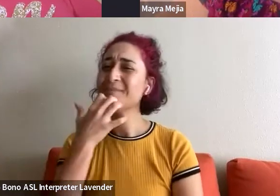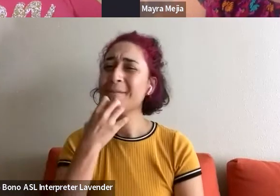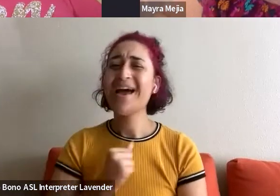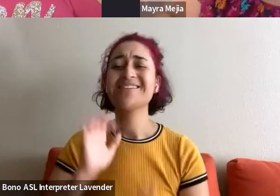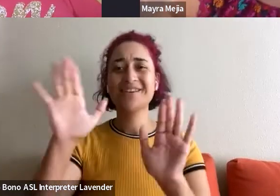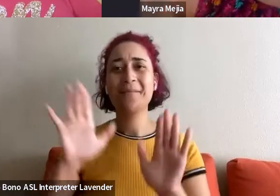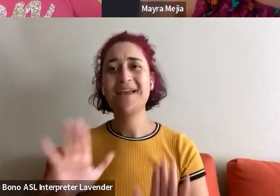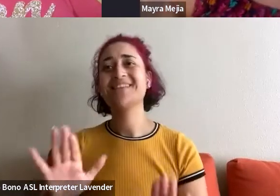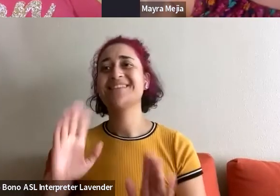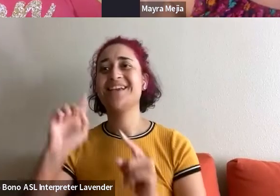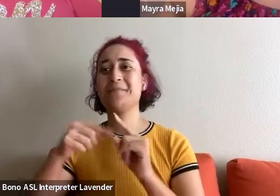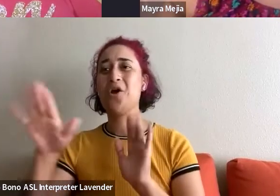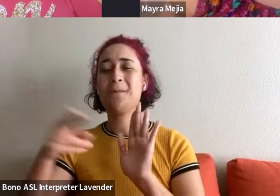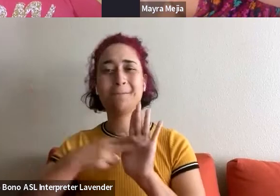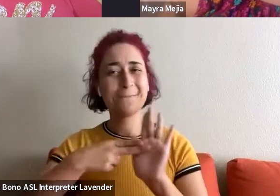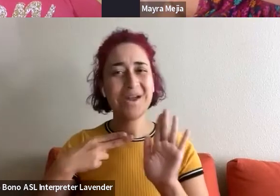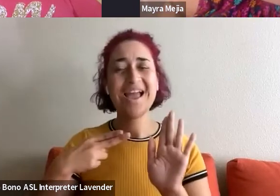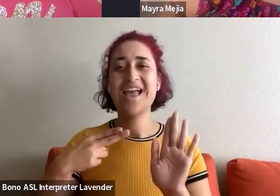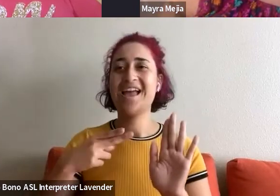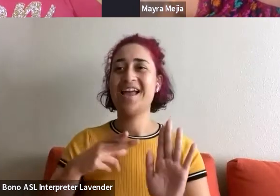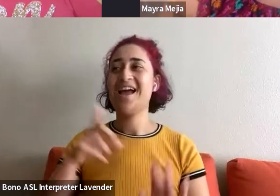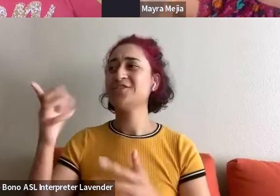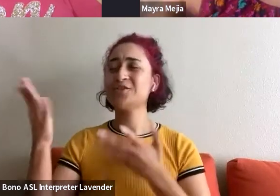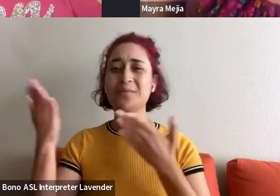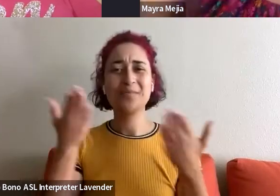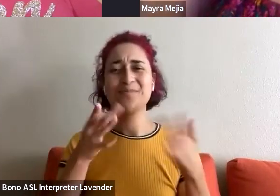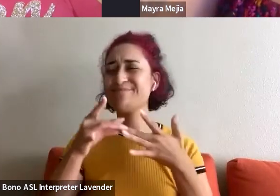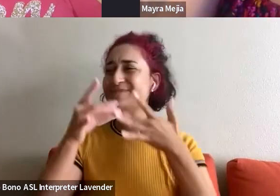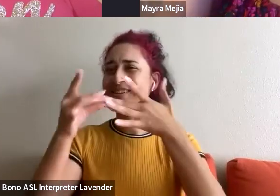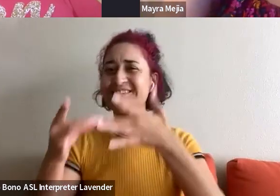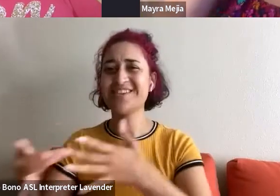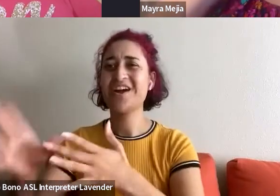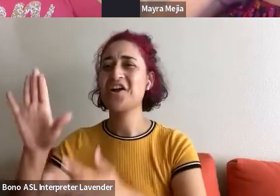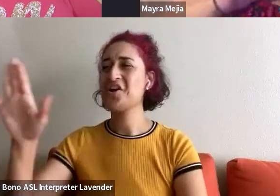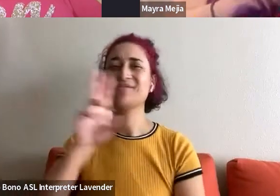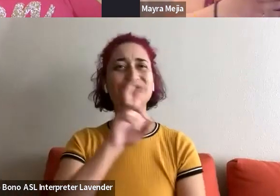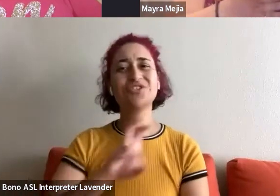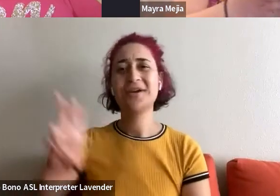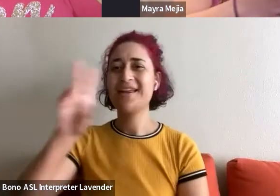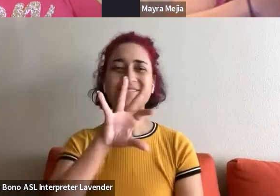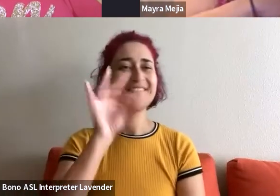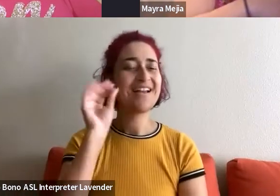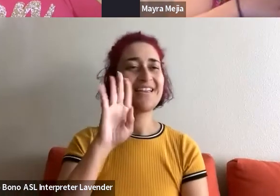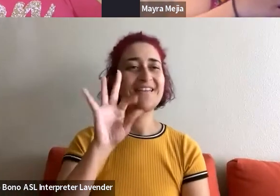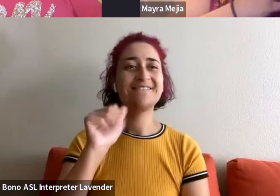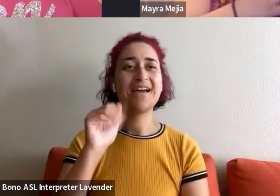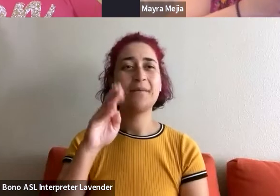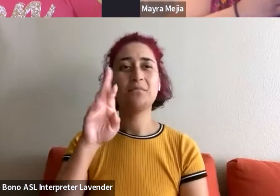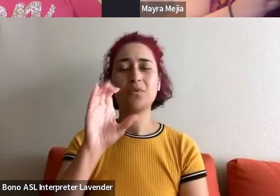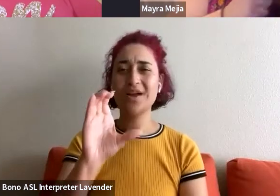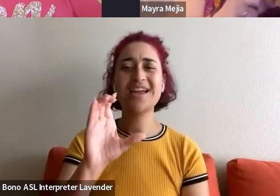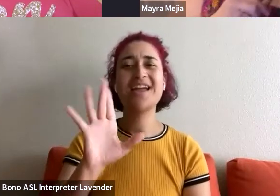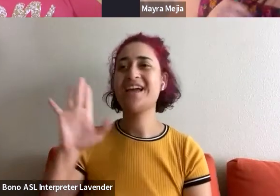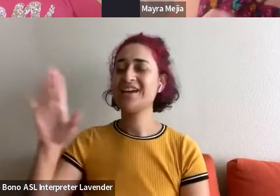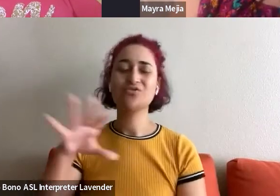her brand. Like she brings us along in her like finding the fabric and